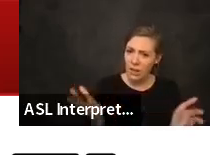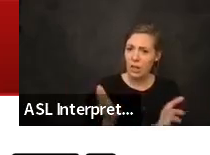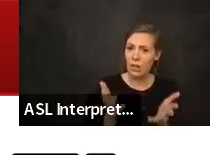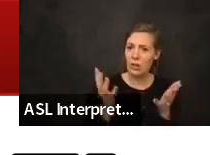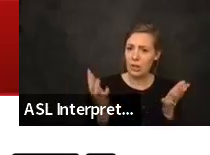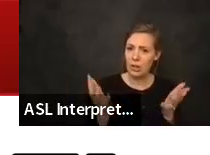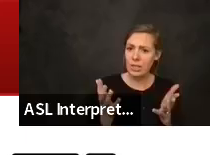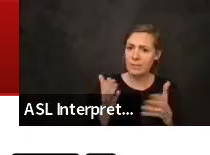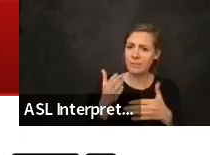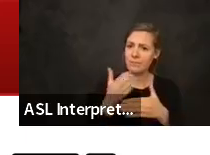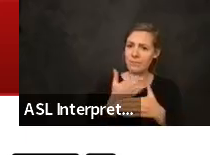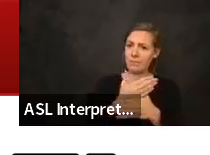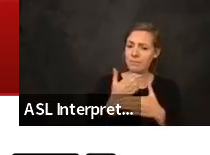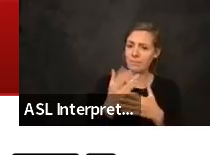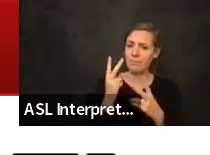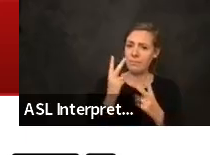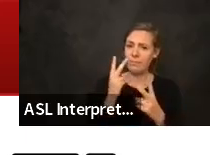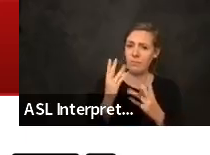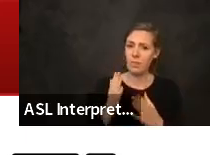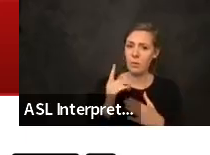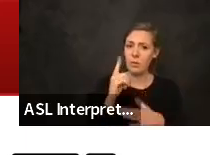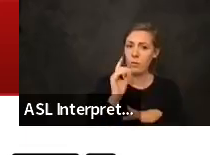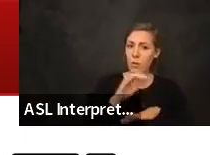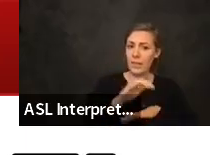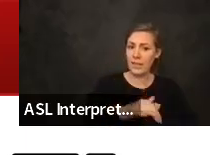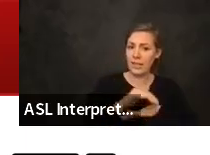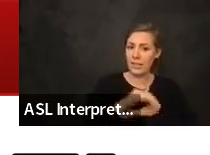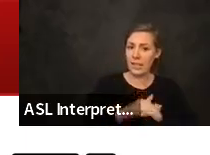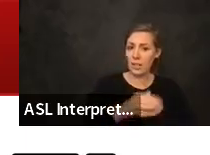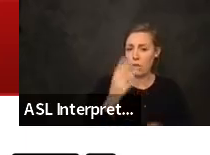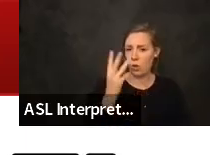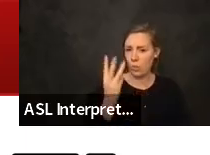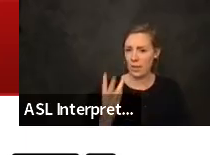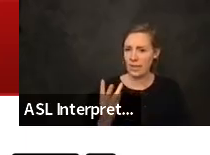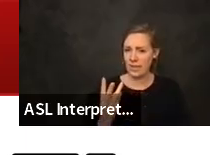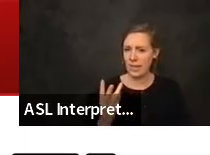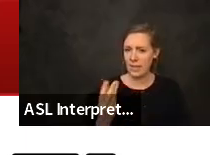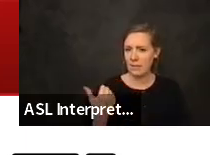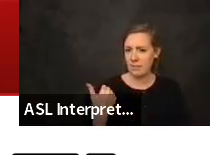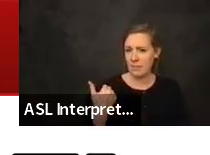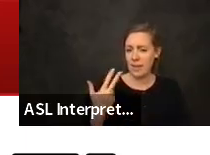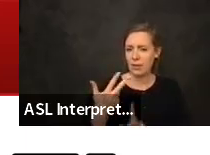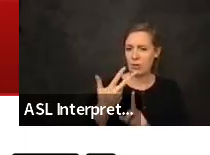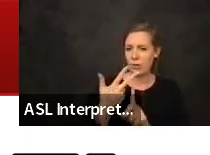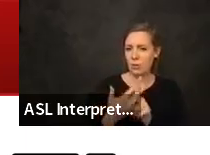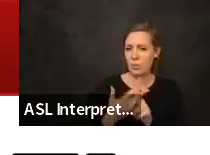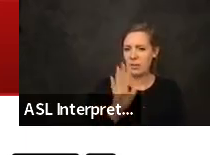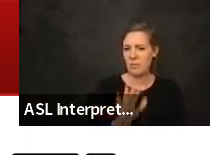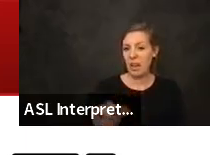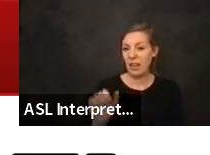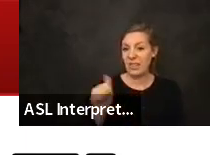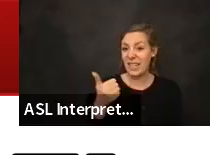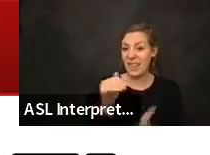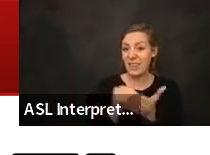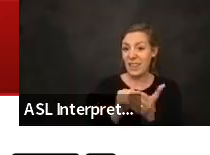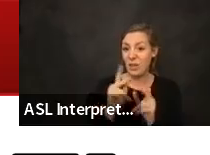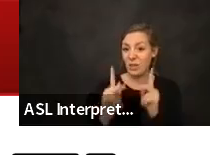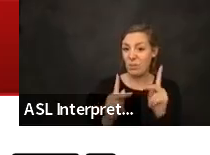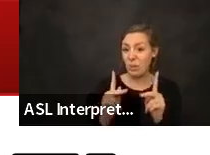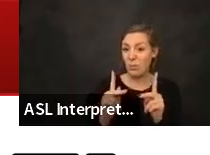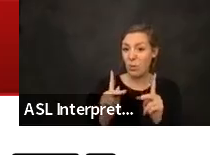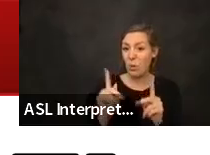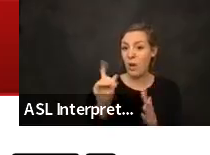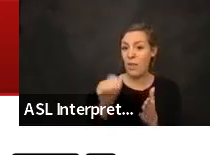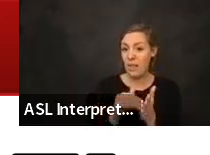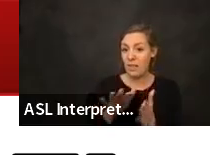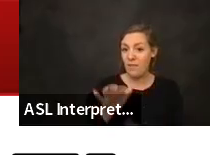Average viewers of our English briefings in English, these Wednesday briefings over the past 3 months is about 10,000, with 1,500 of those